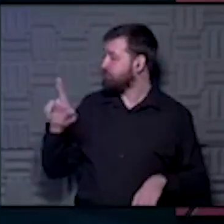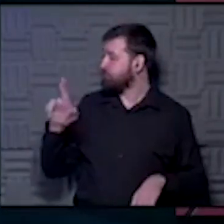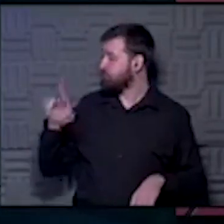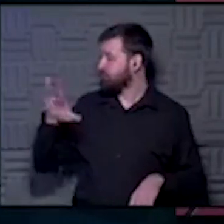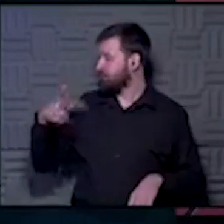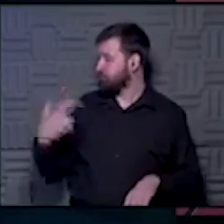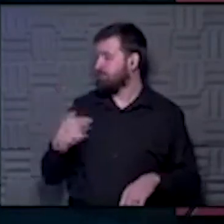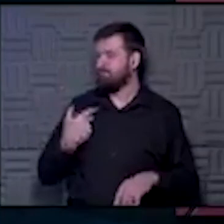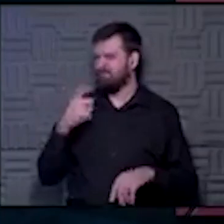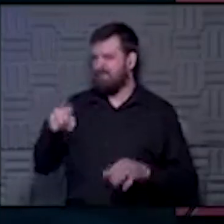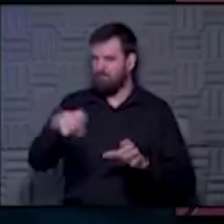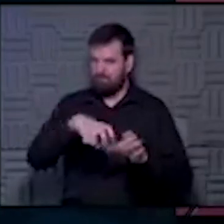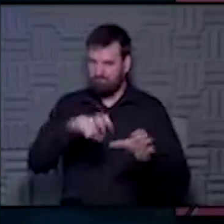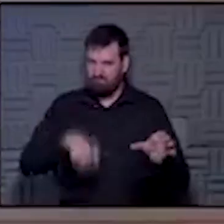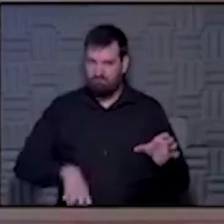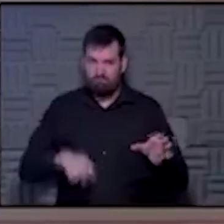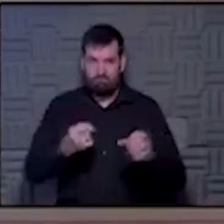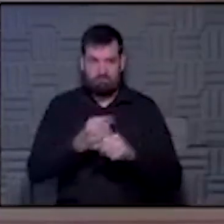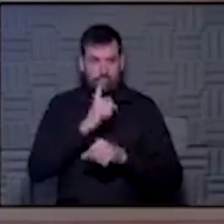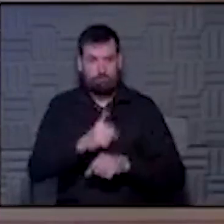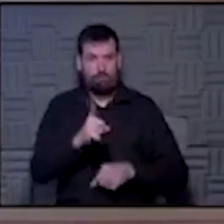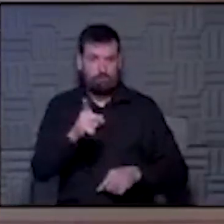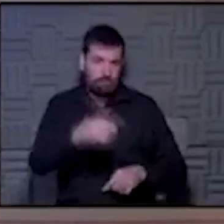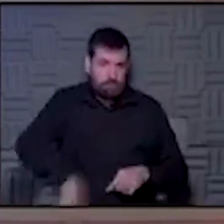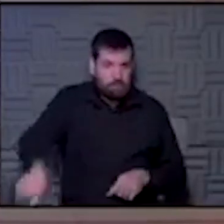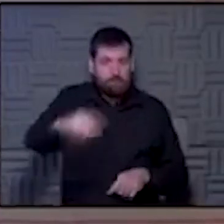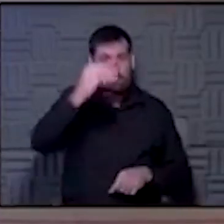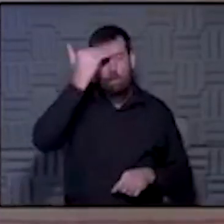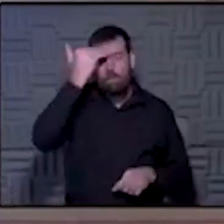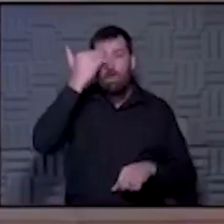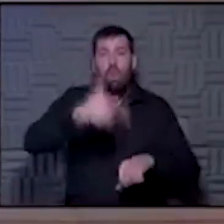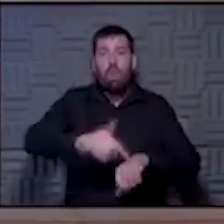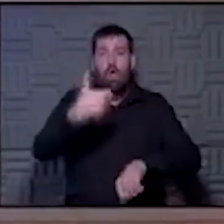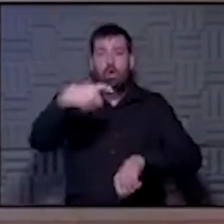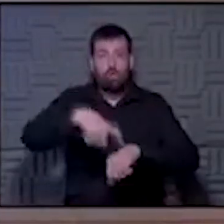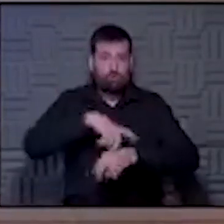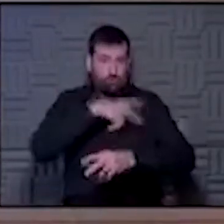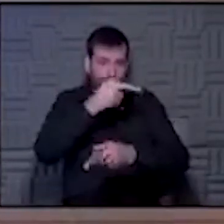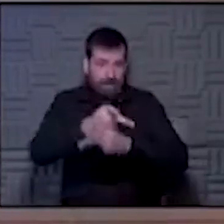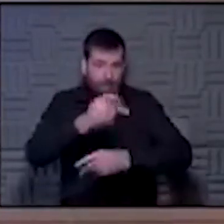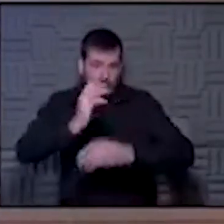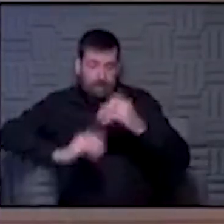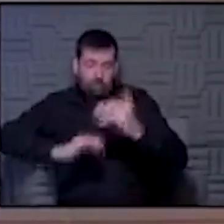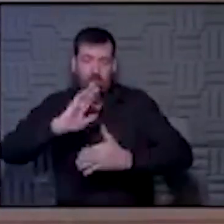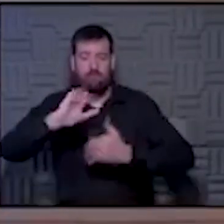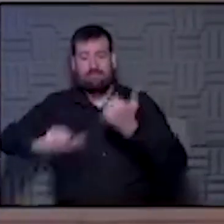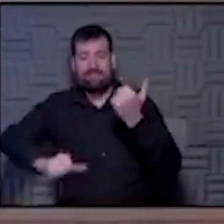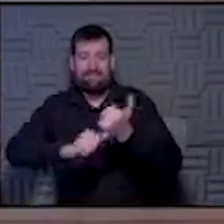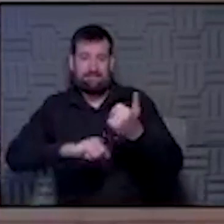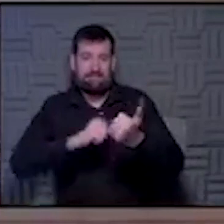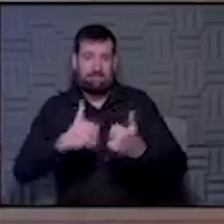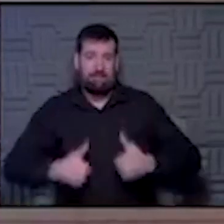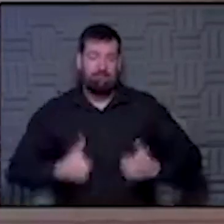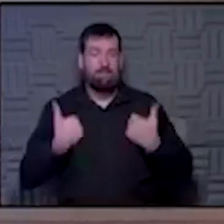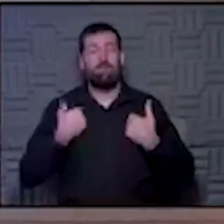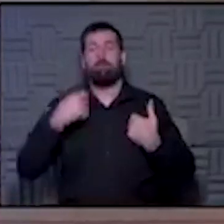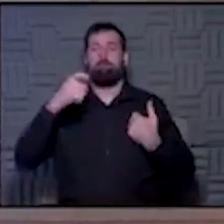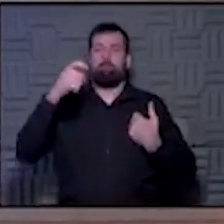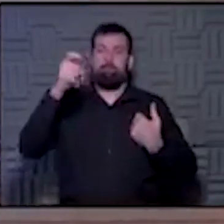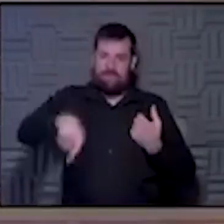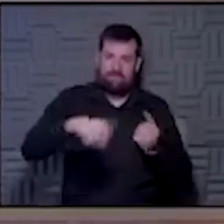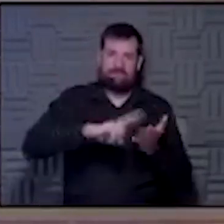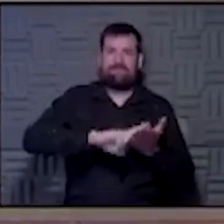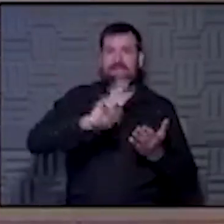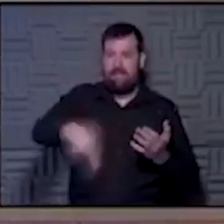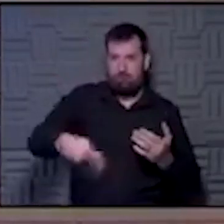but I just want to make sure everyone knows that long-term care facilities, assisted livings have got to sign up, if they haven't